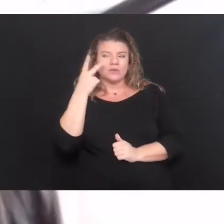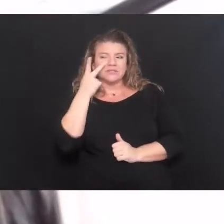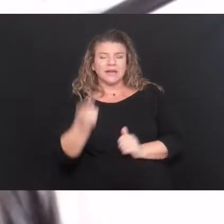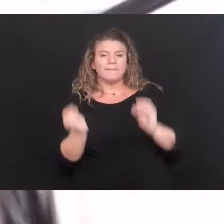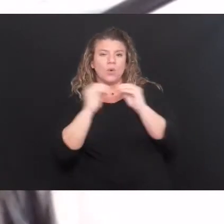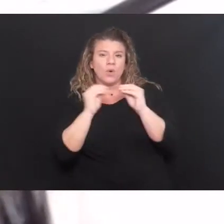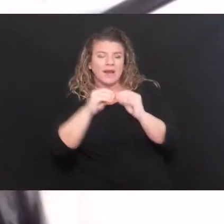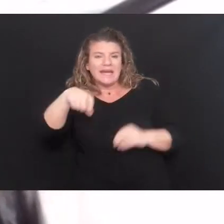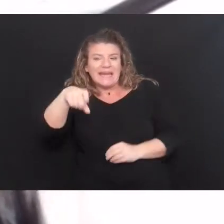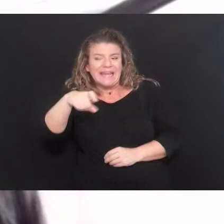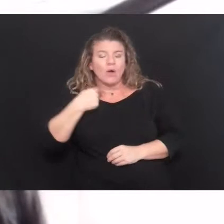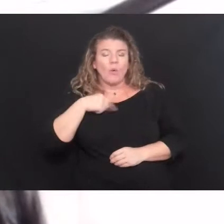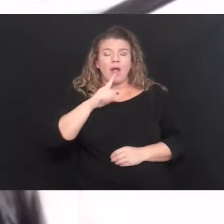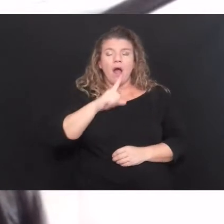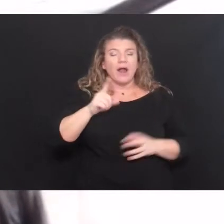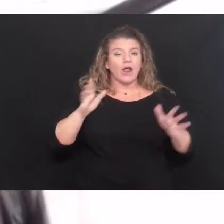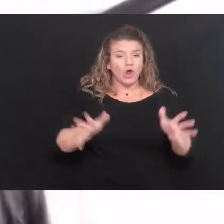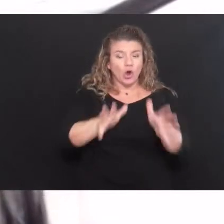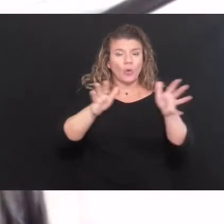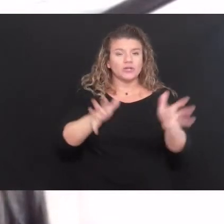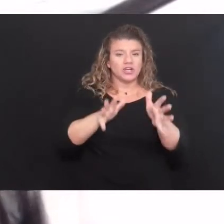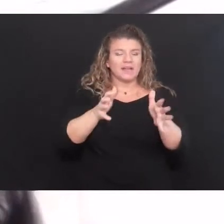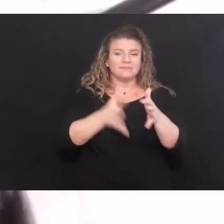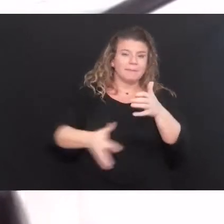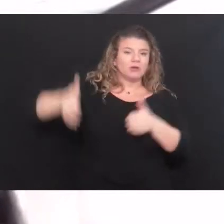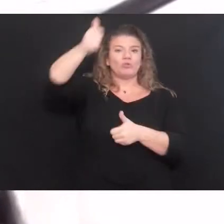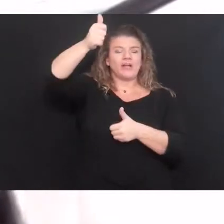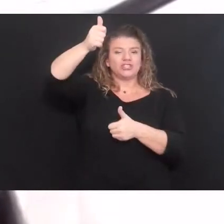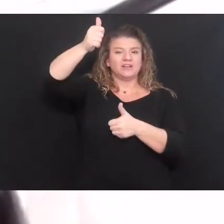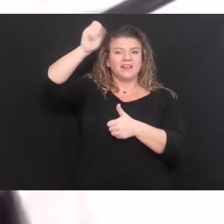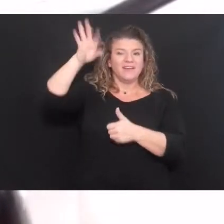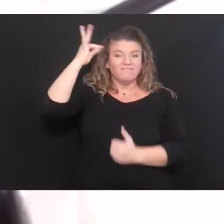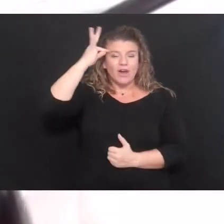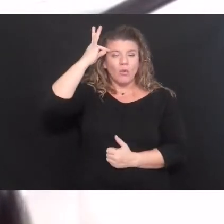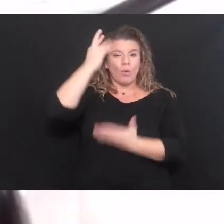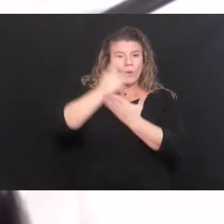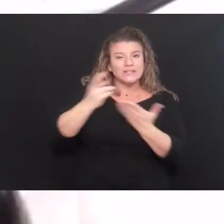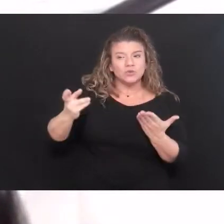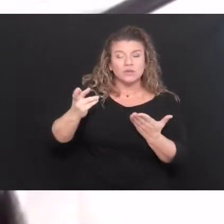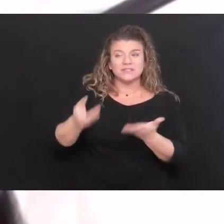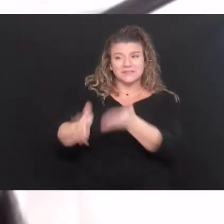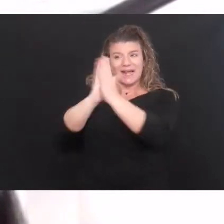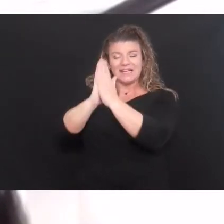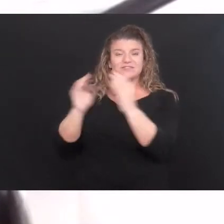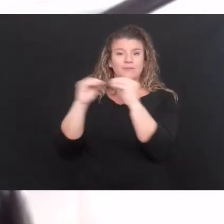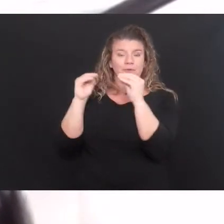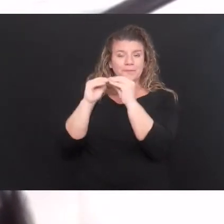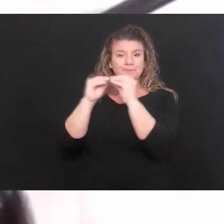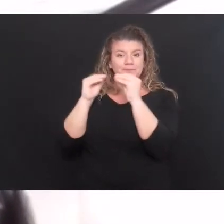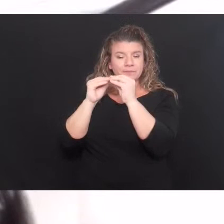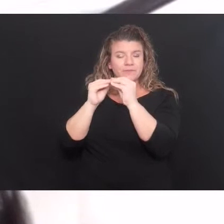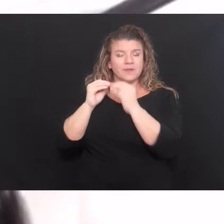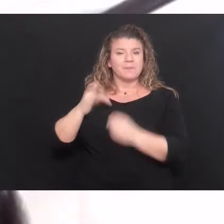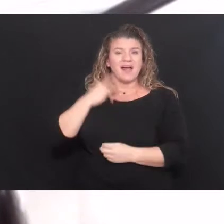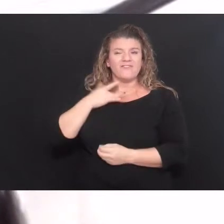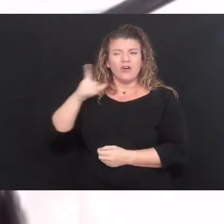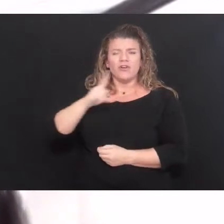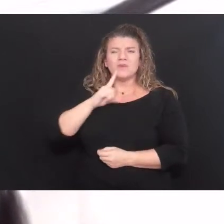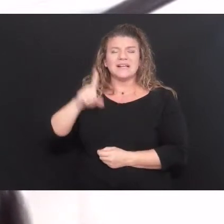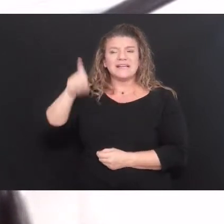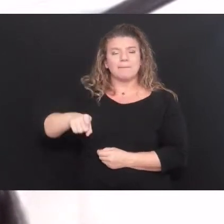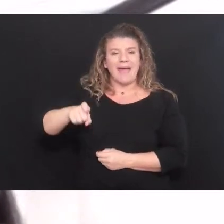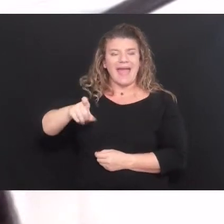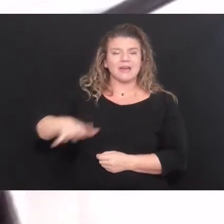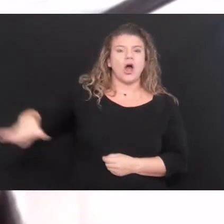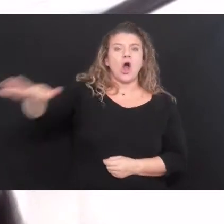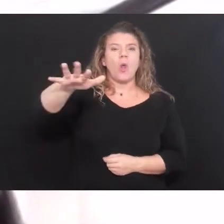are continuing to push the administration and the federal resources to ask for more. But I think there is a kind of a demand across